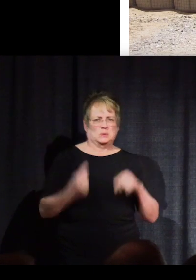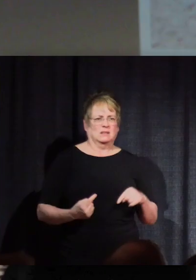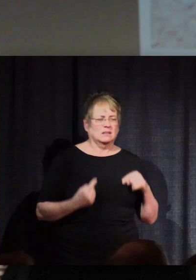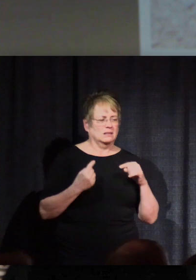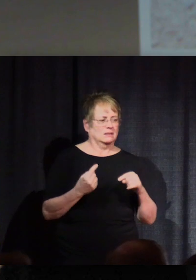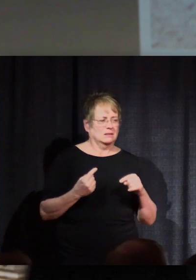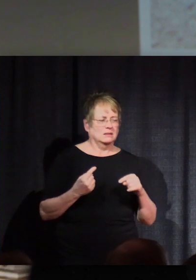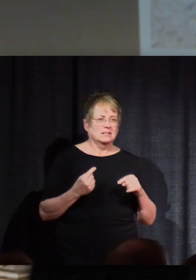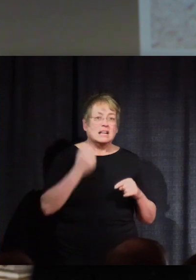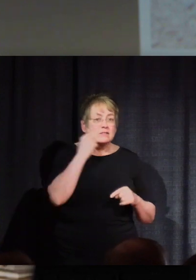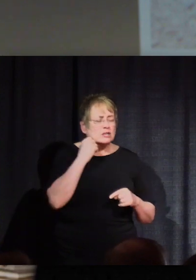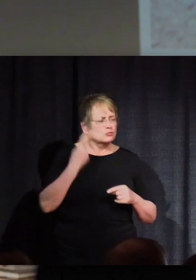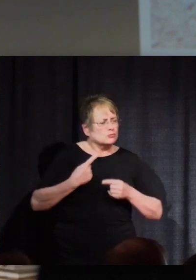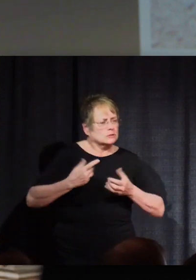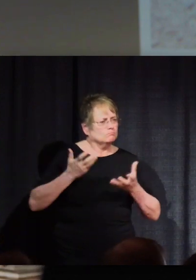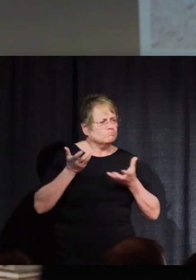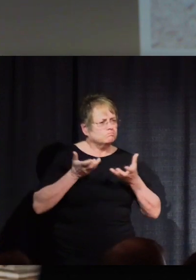I started talking to her every day.